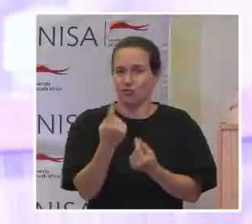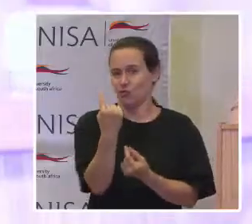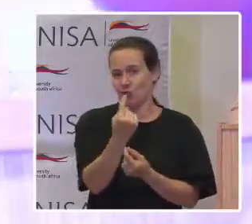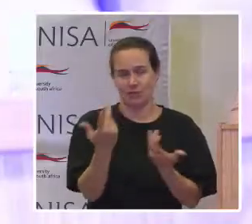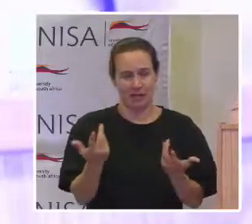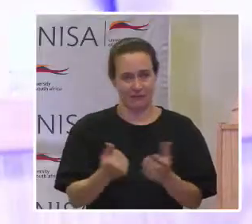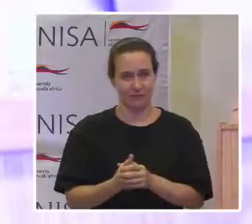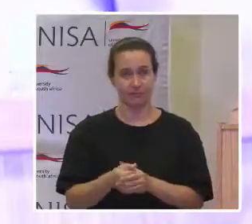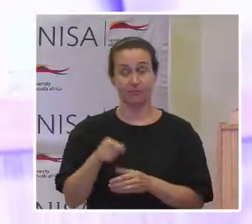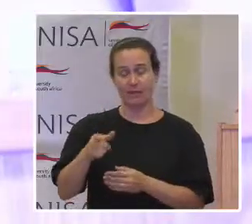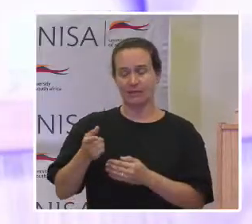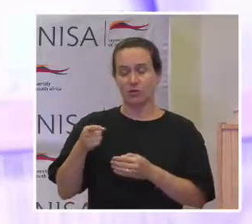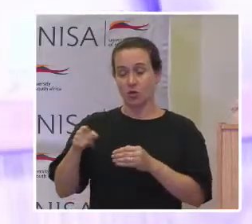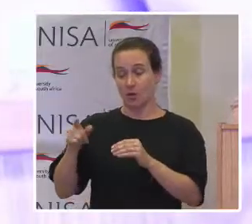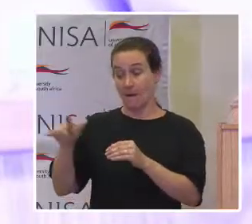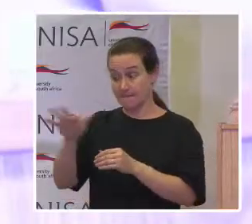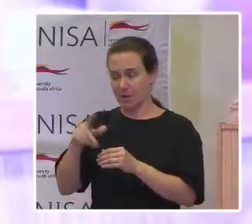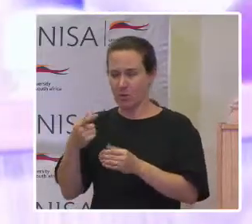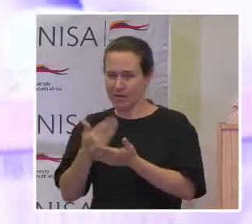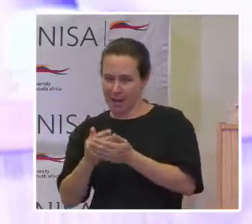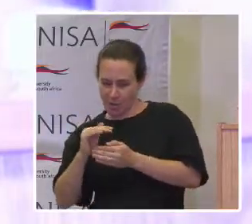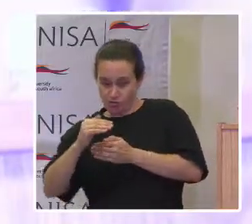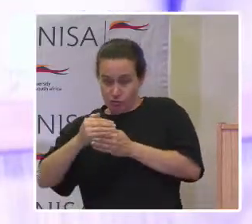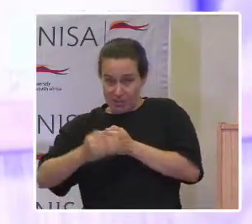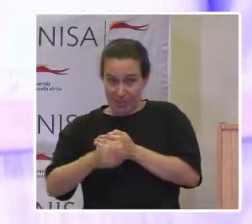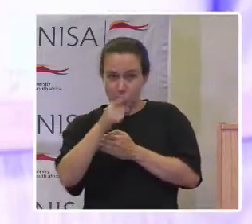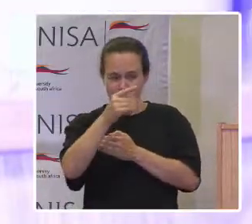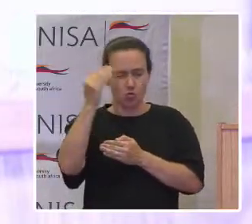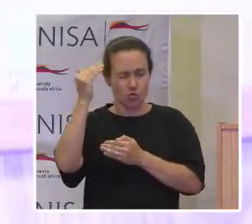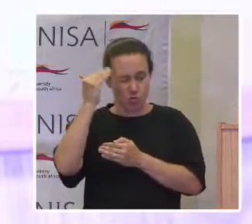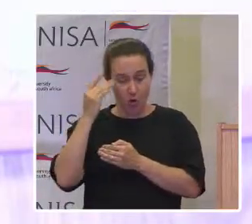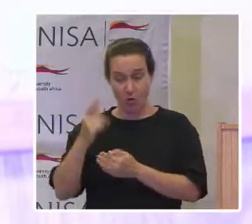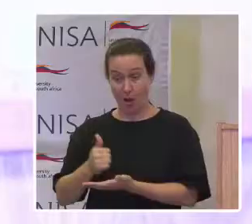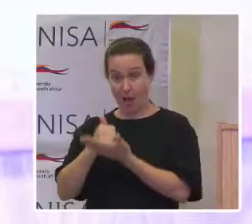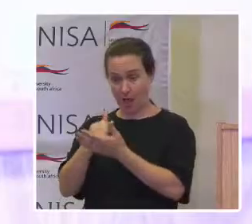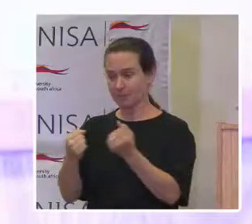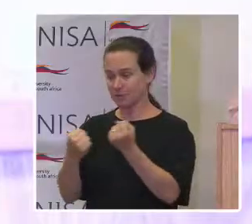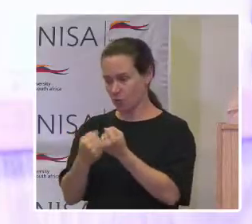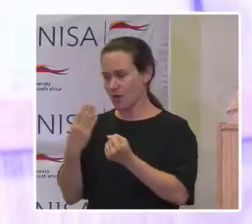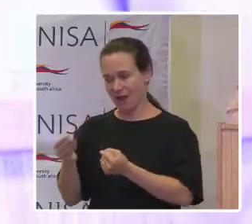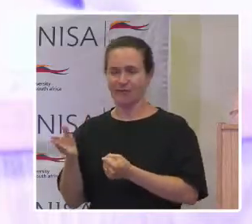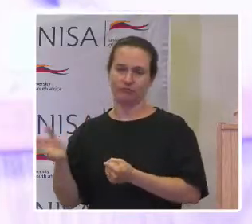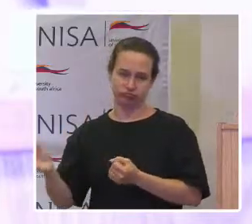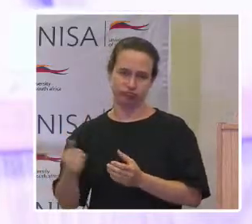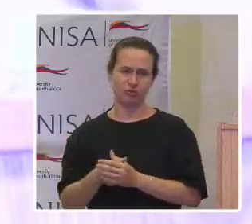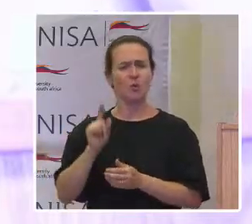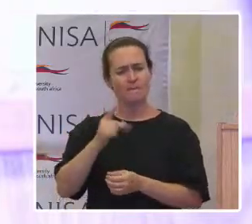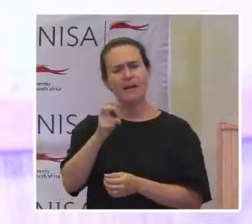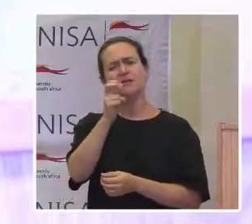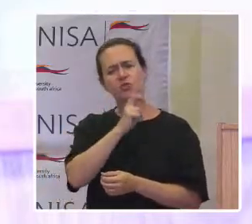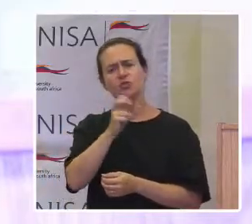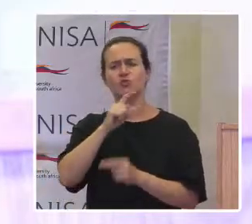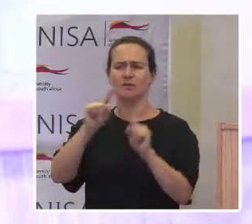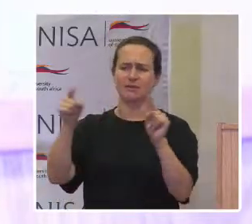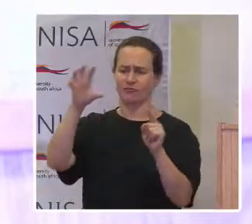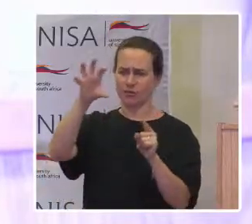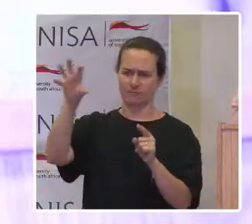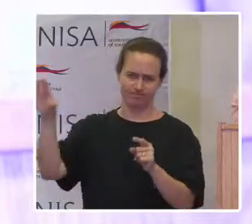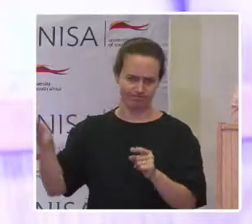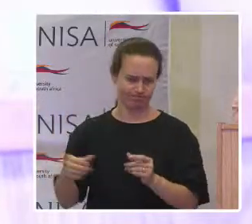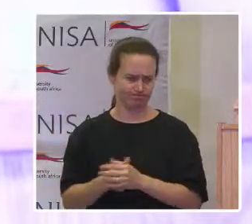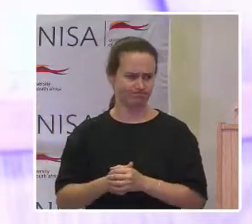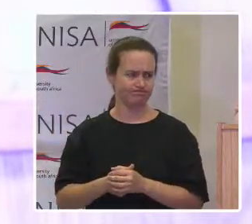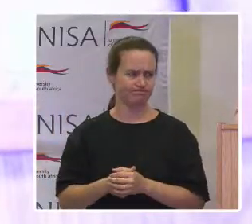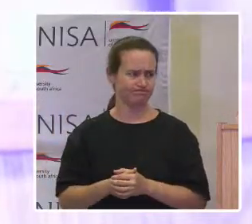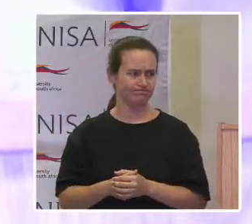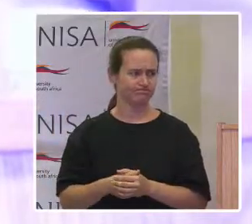the incubators, you know that the help and the support is there for you. So make use of the incubators. I think if you